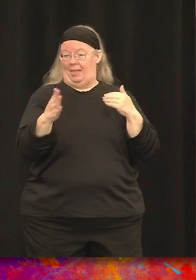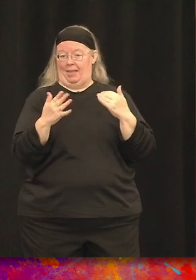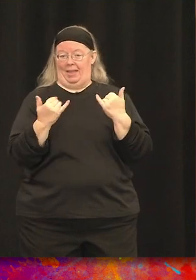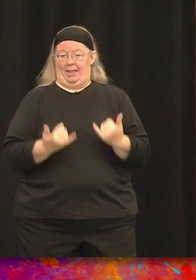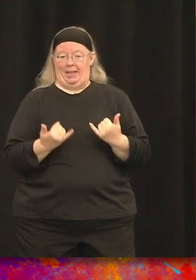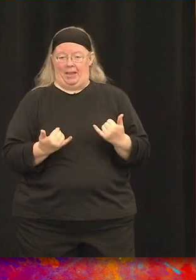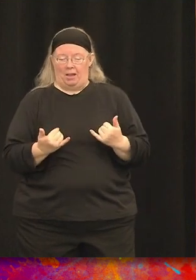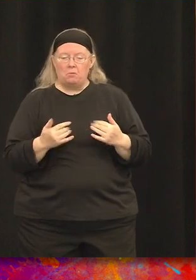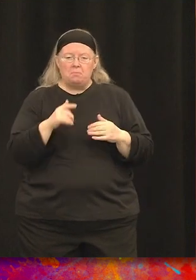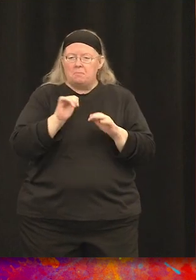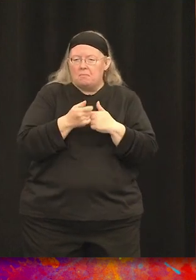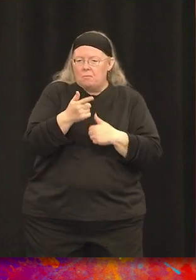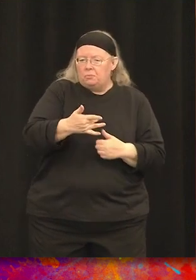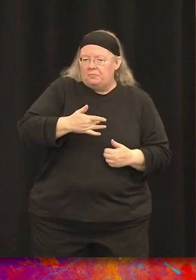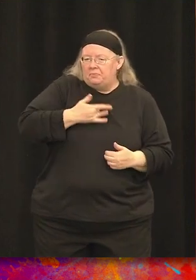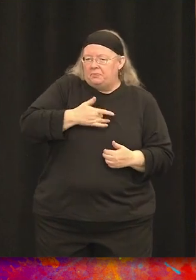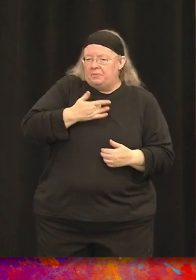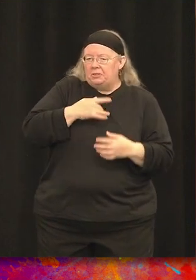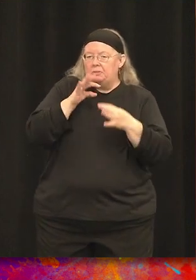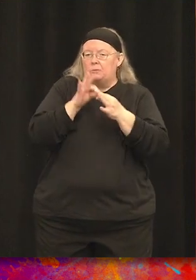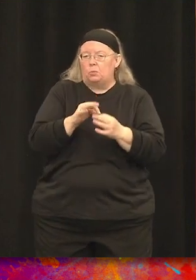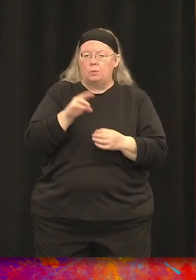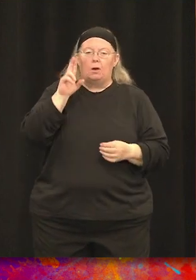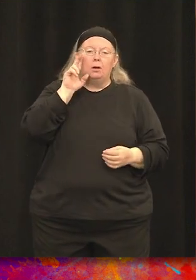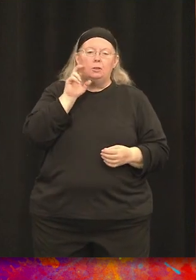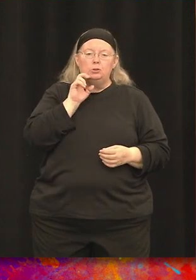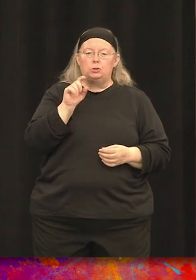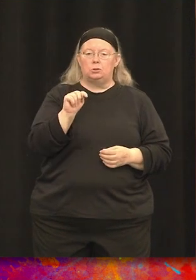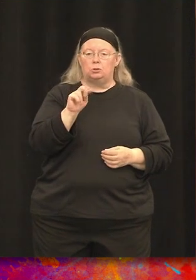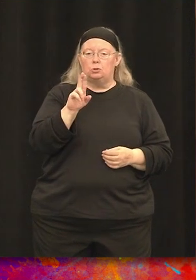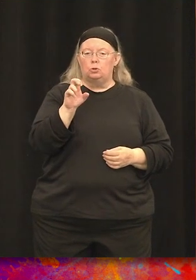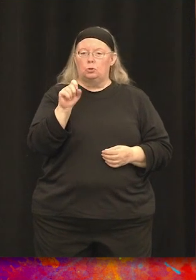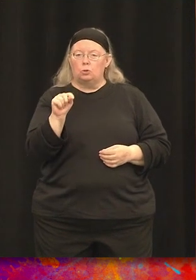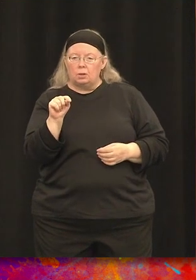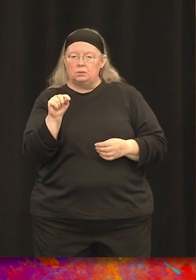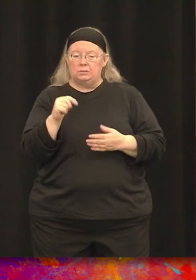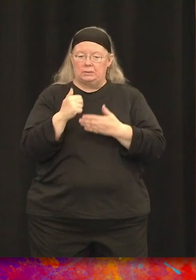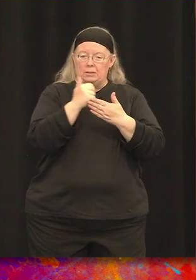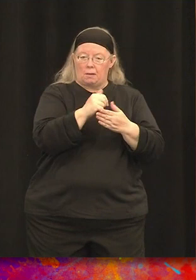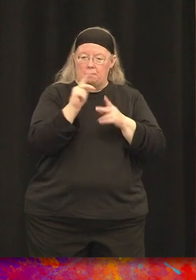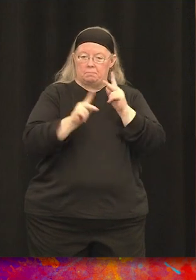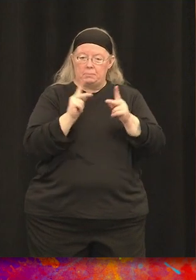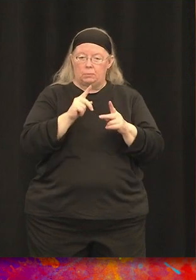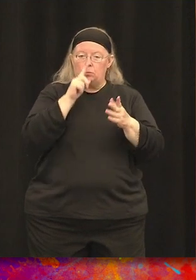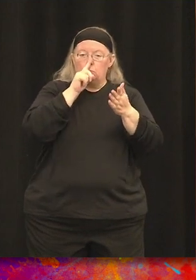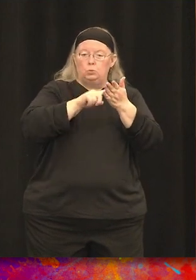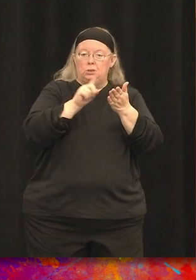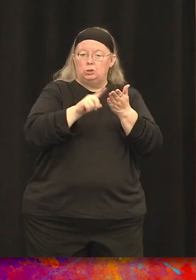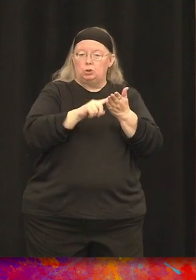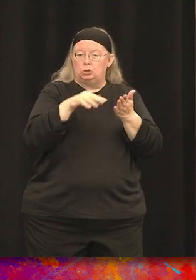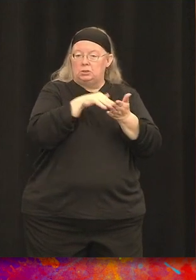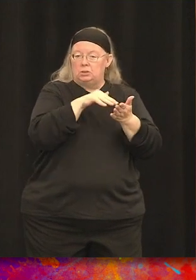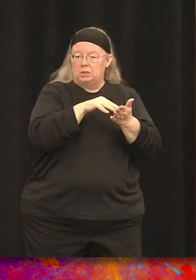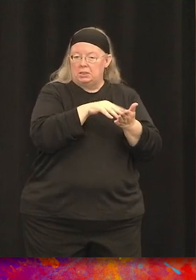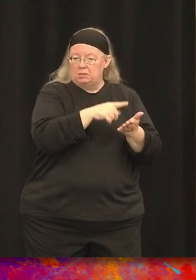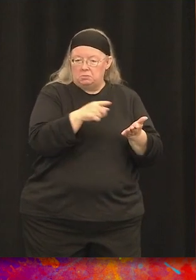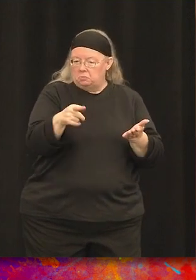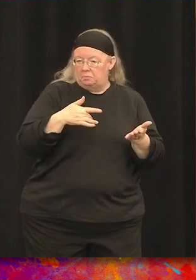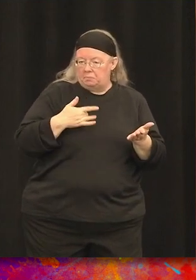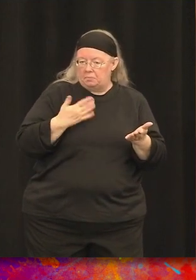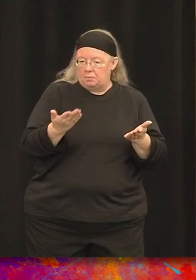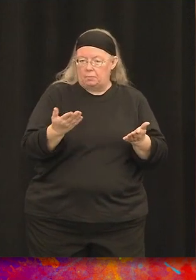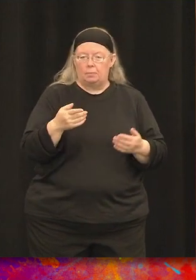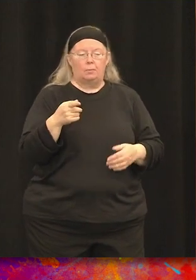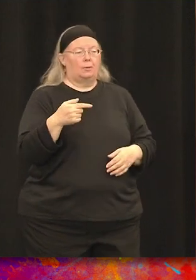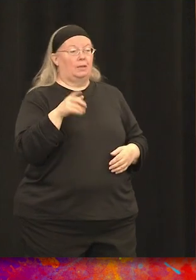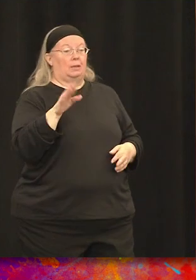trials? Mani's response was, I feel very proud, and I like to think the registry is a foundation for younger